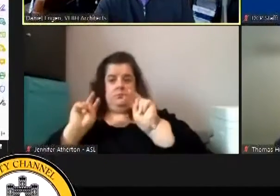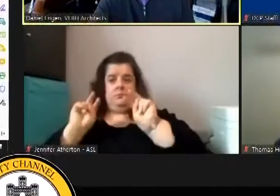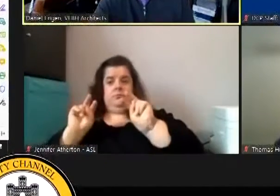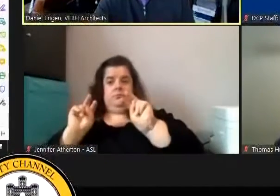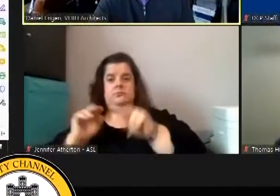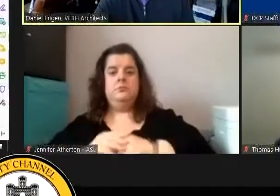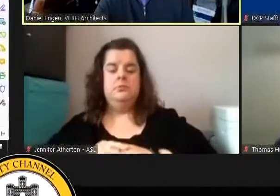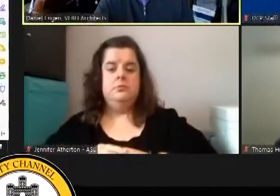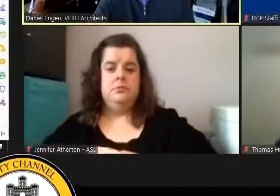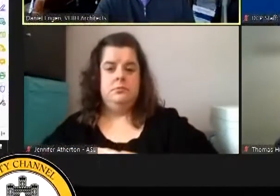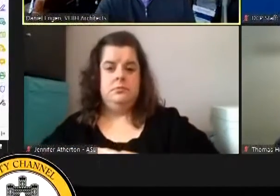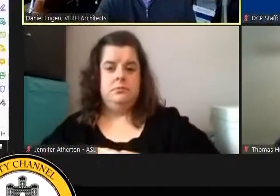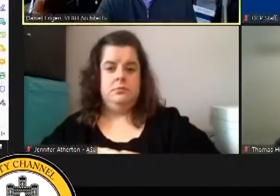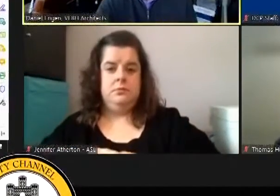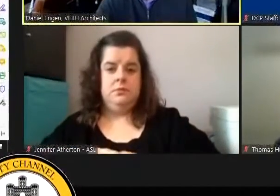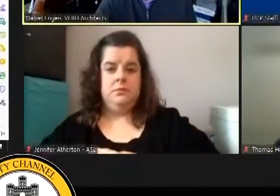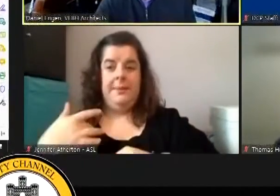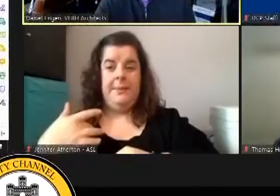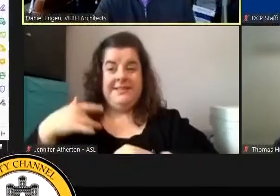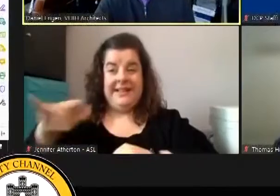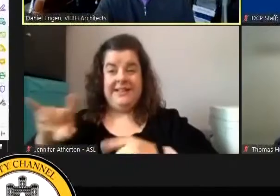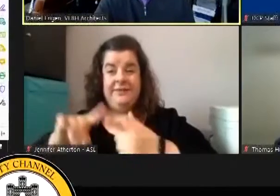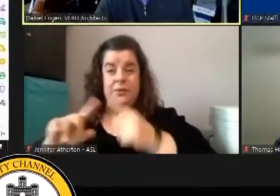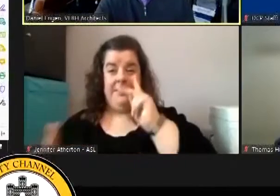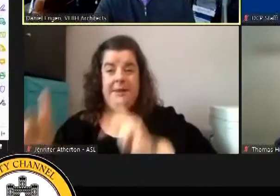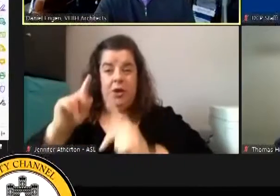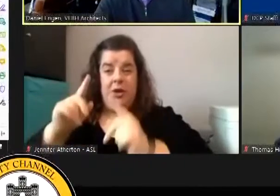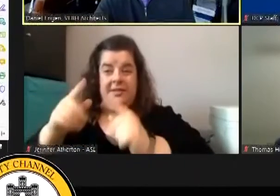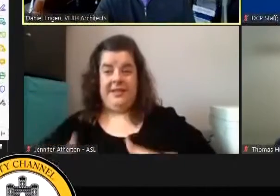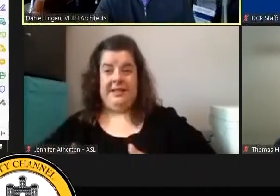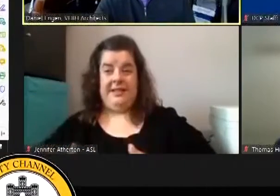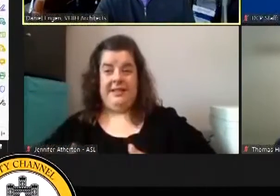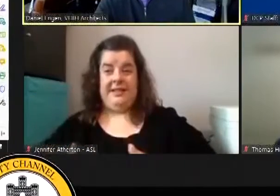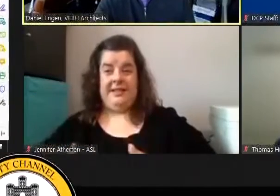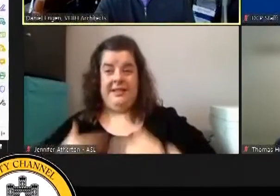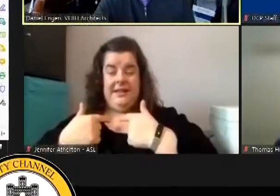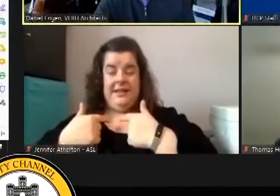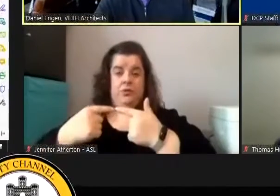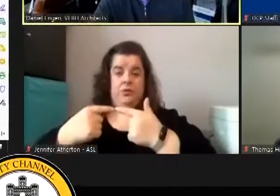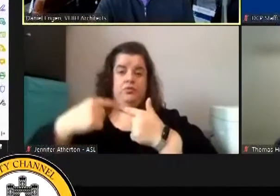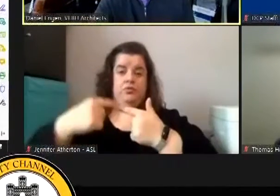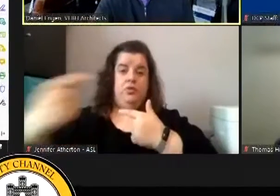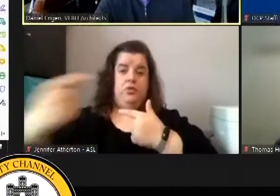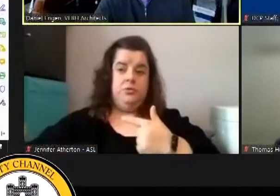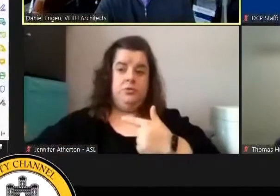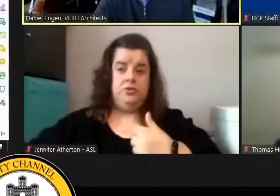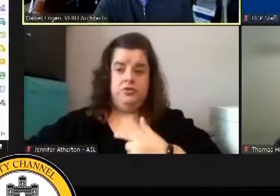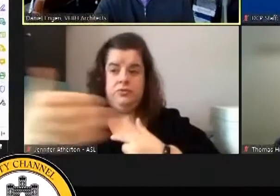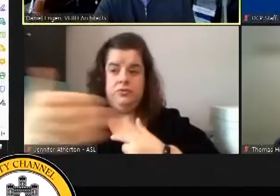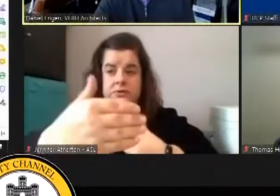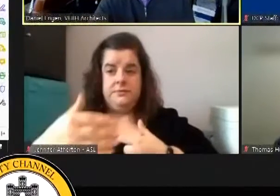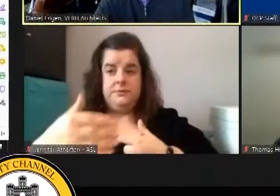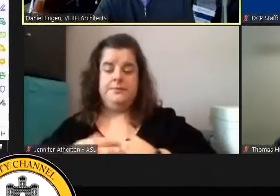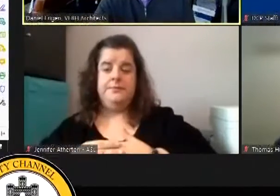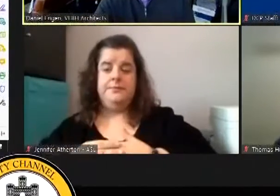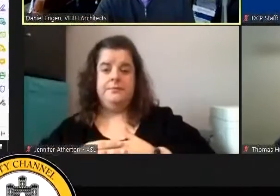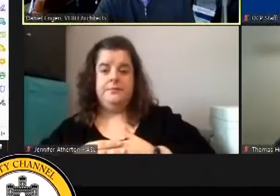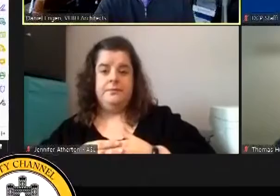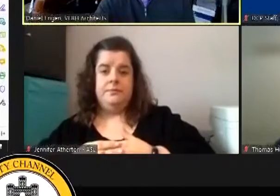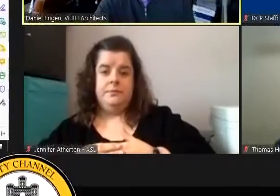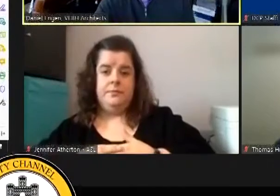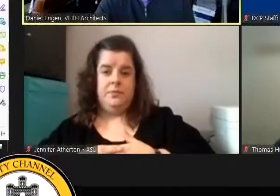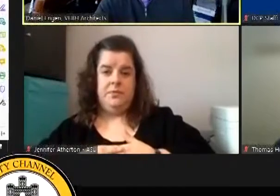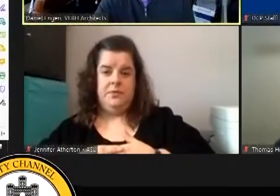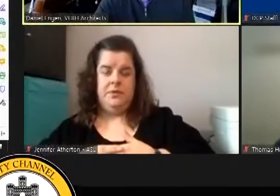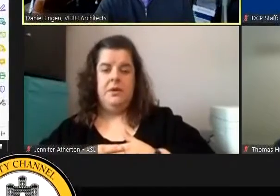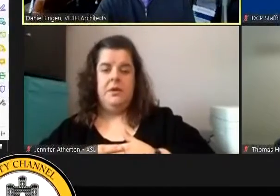be sensitive to the folks that are coming up and down Sheridan and living along that street. And then just beyond, you can kind of see